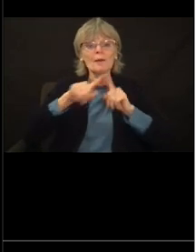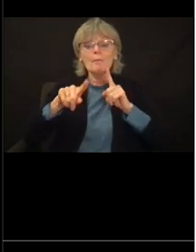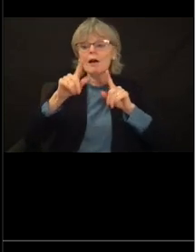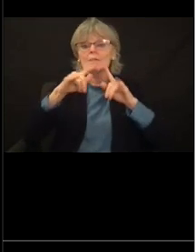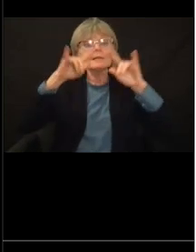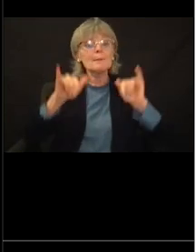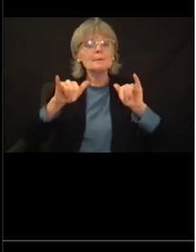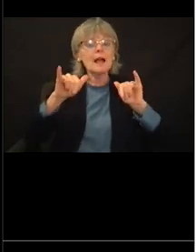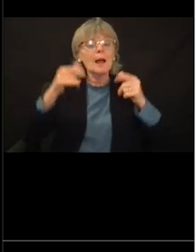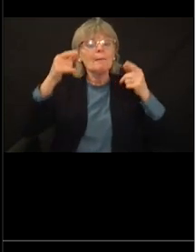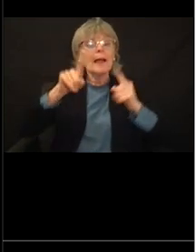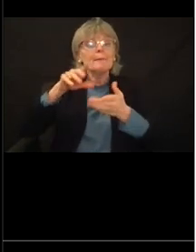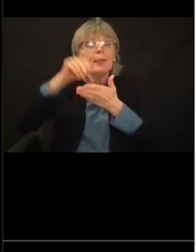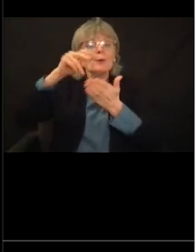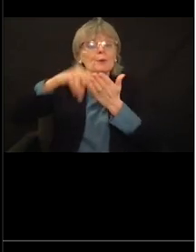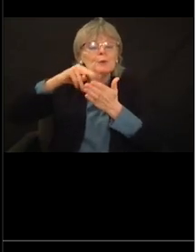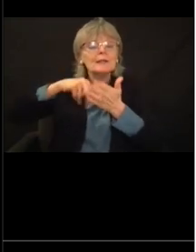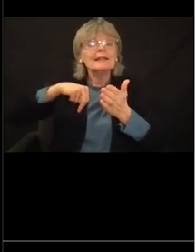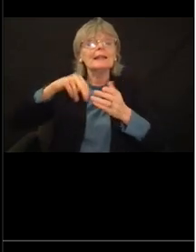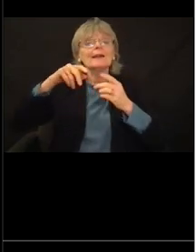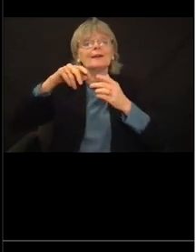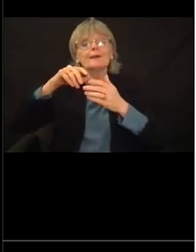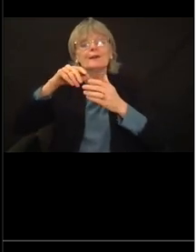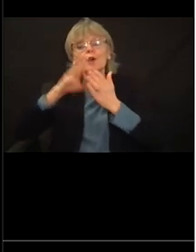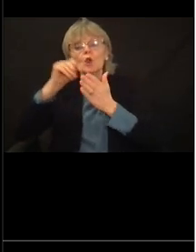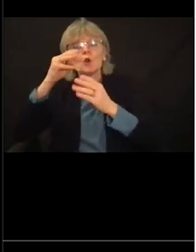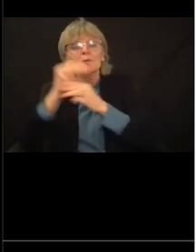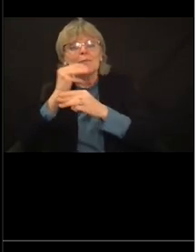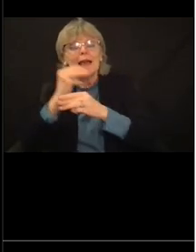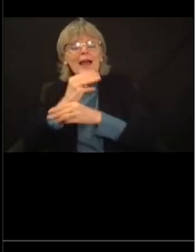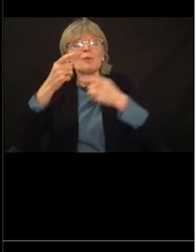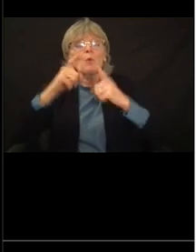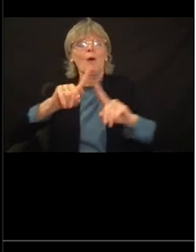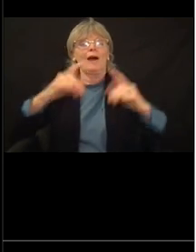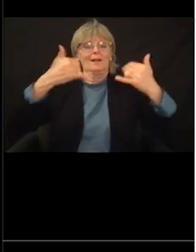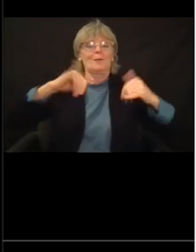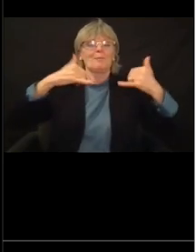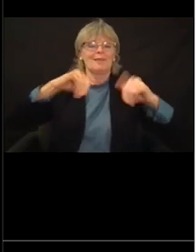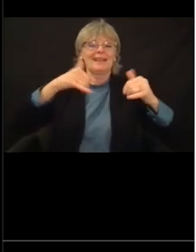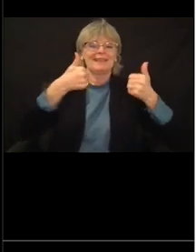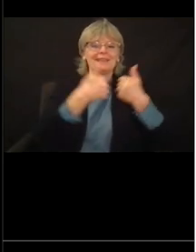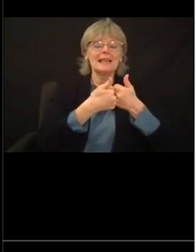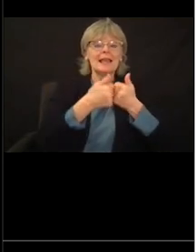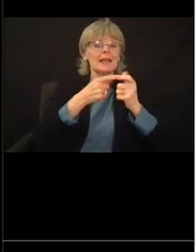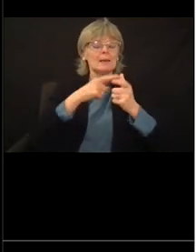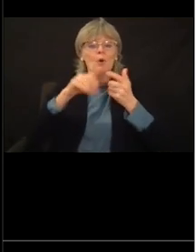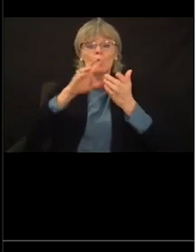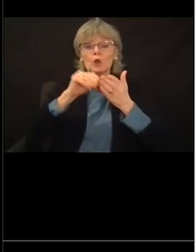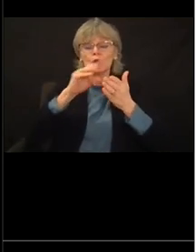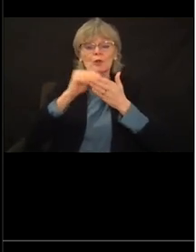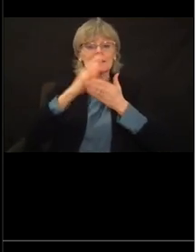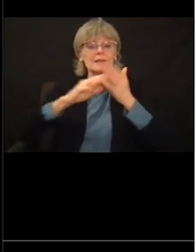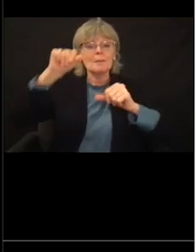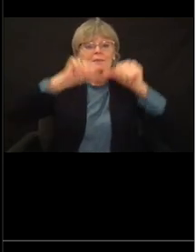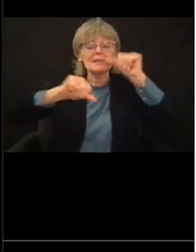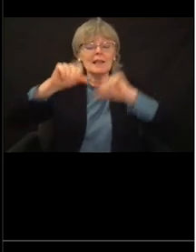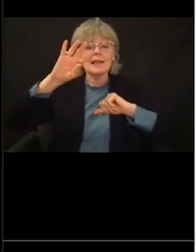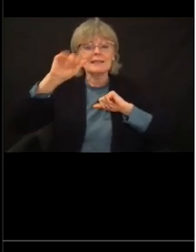or some reading skills, or you're learning facts about some scientific subject that you're studying in